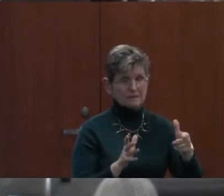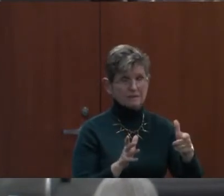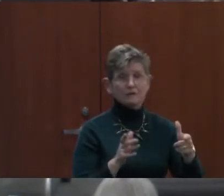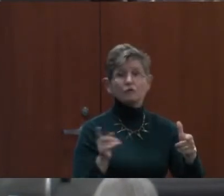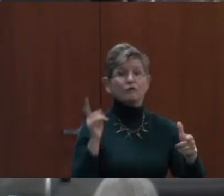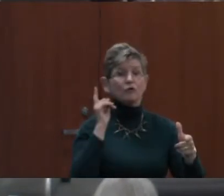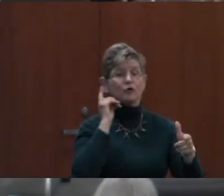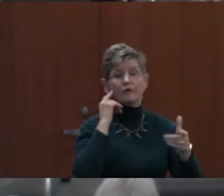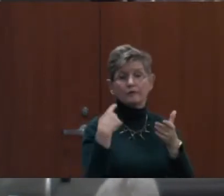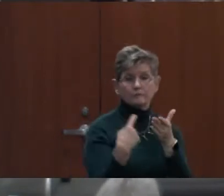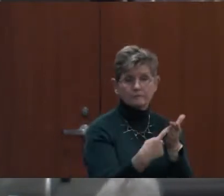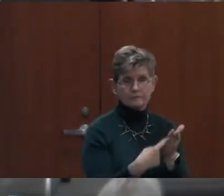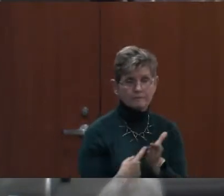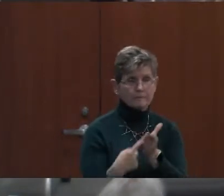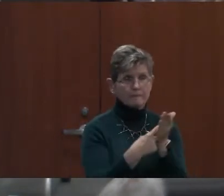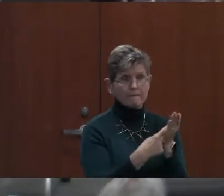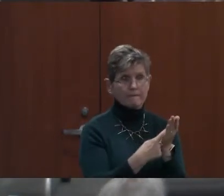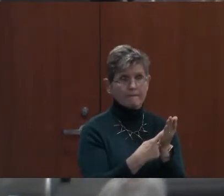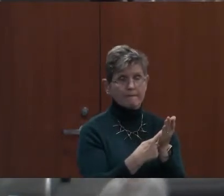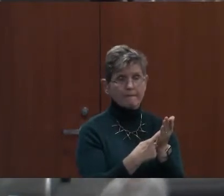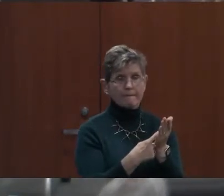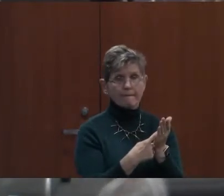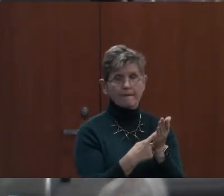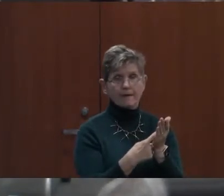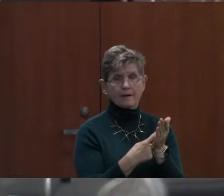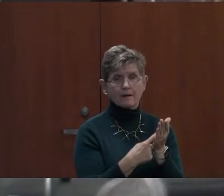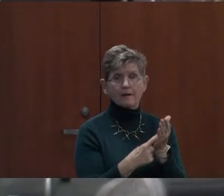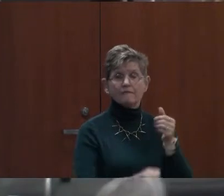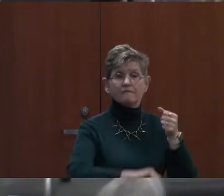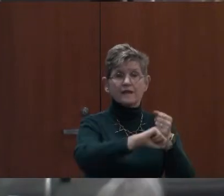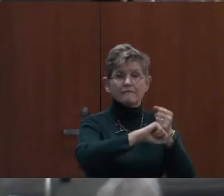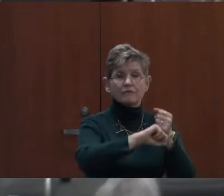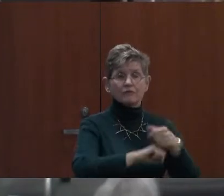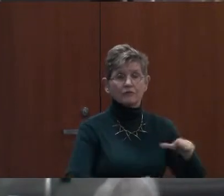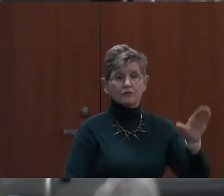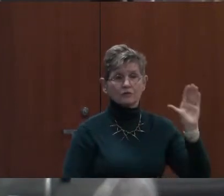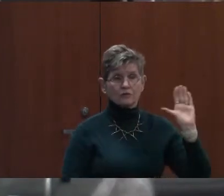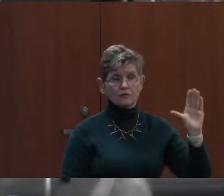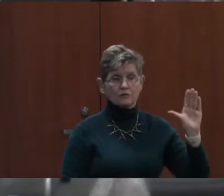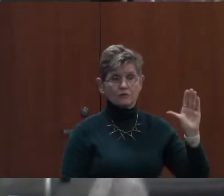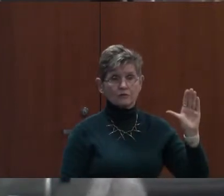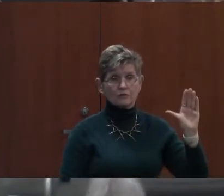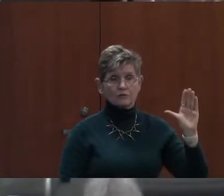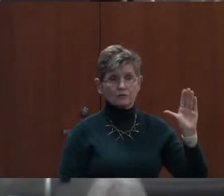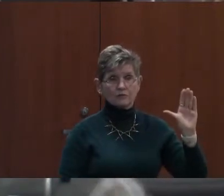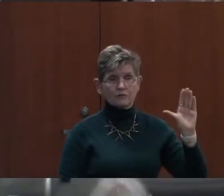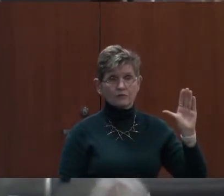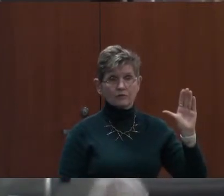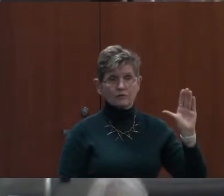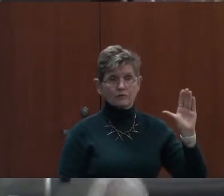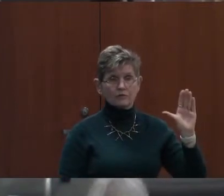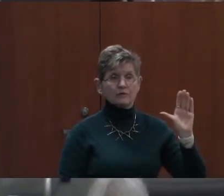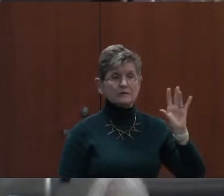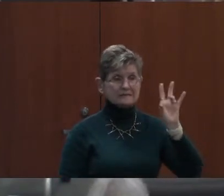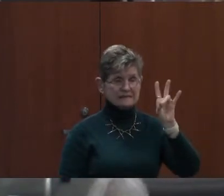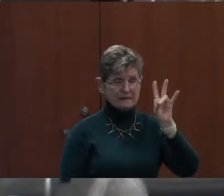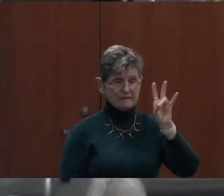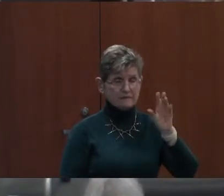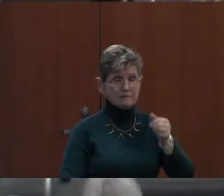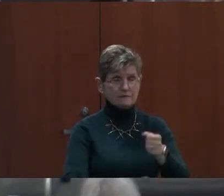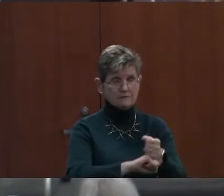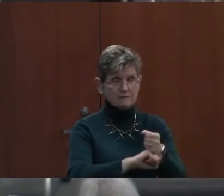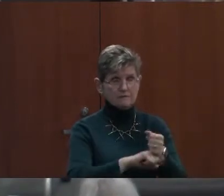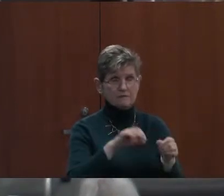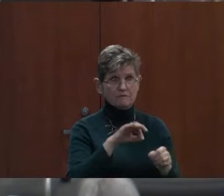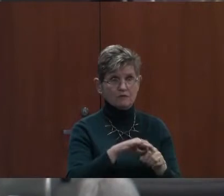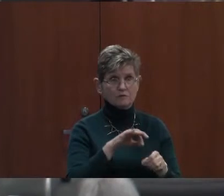consent agenda as read by Mr. Bickford. All those in favor? Okay, we have 7 affirmative